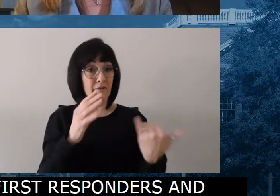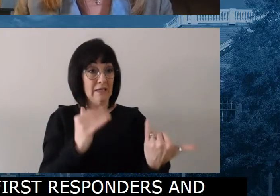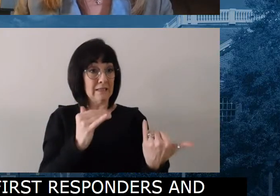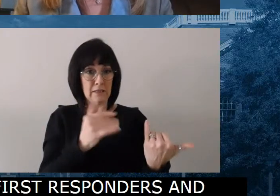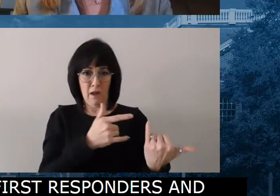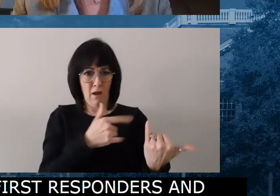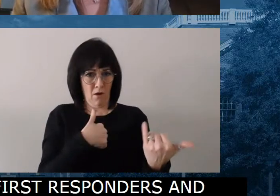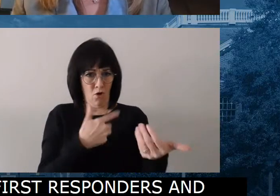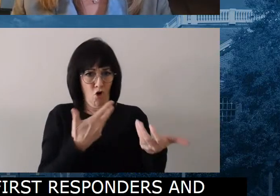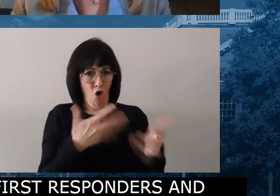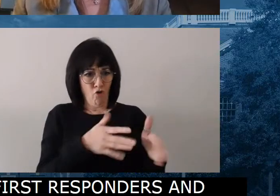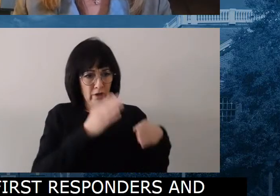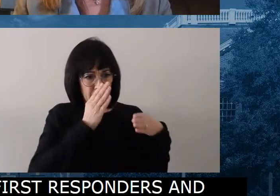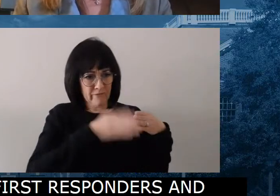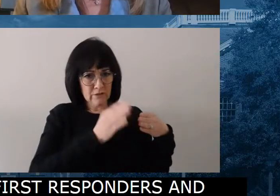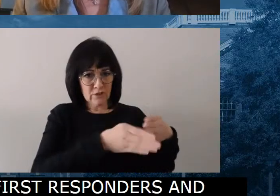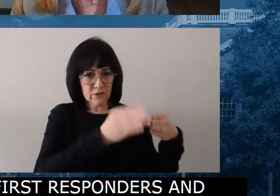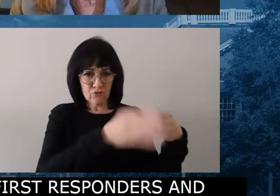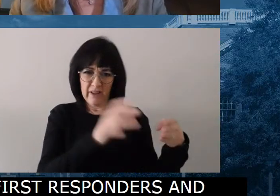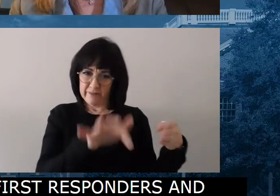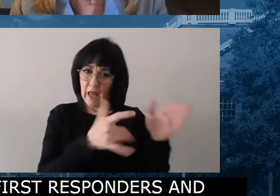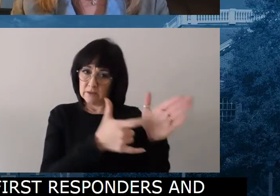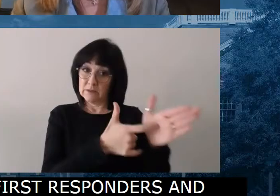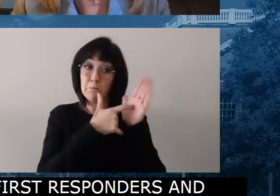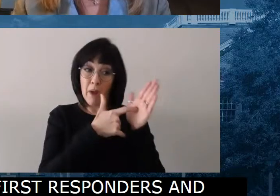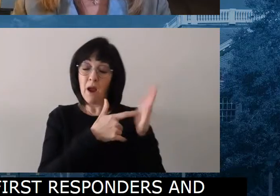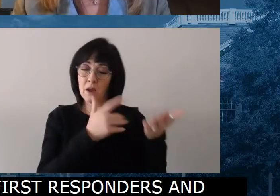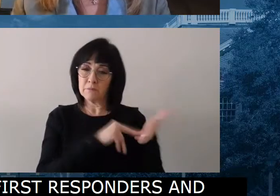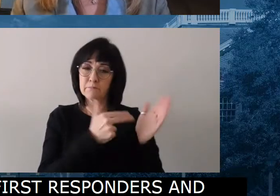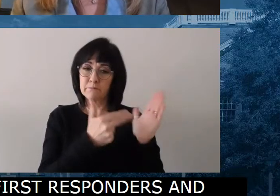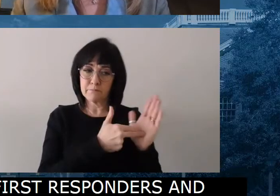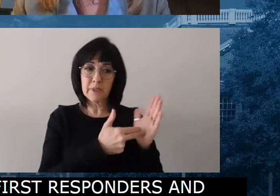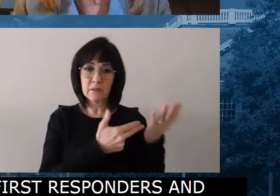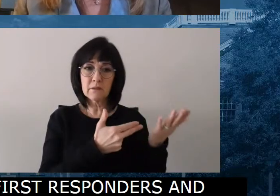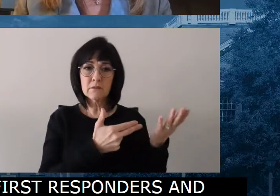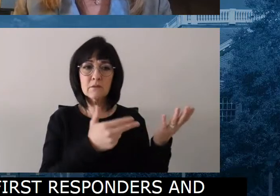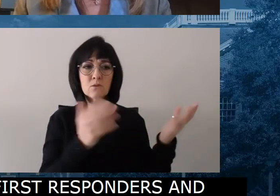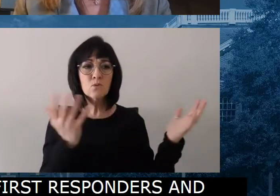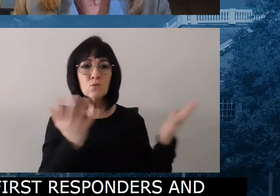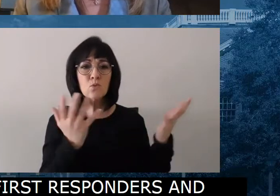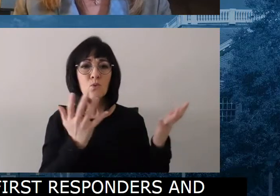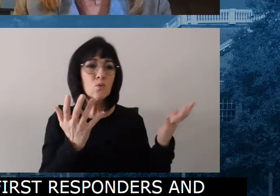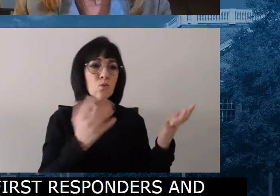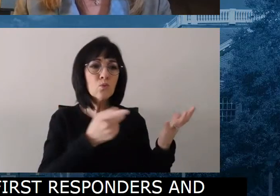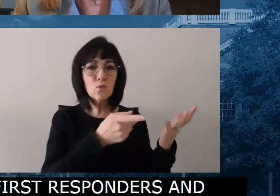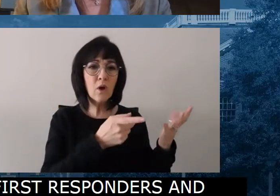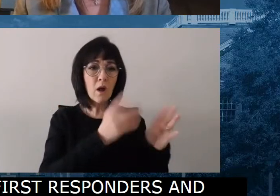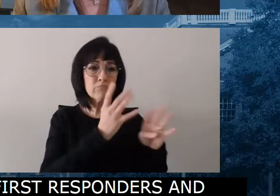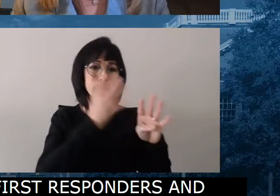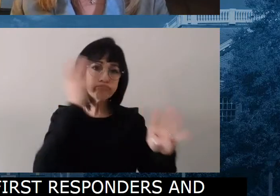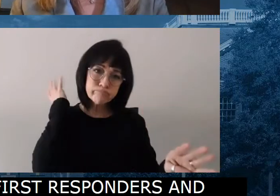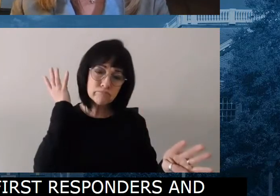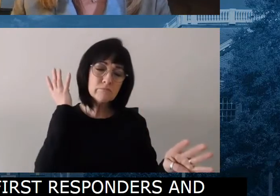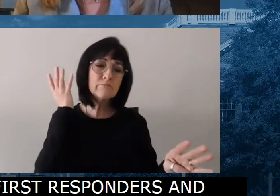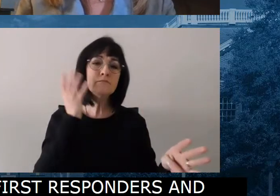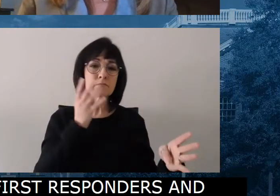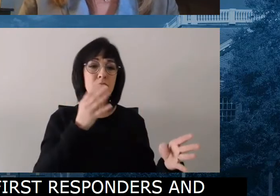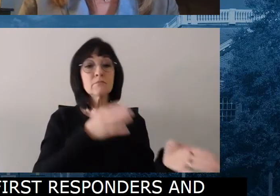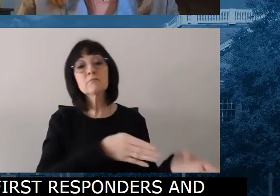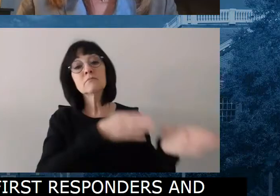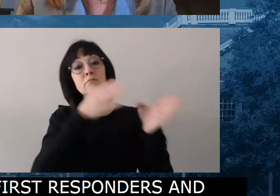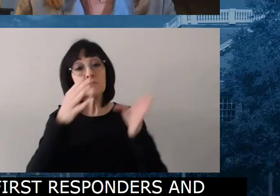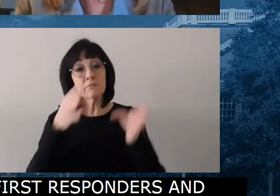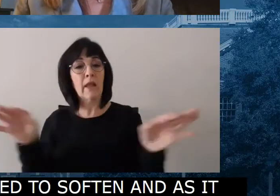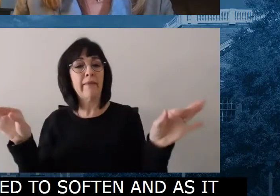have expanded and opened up to other populations, essential workers for essential